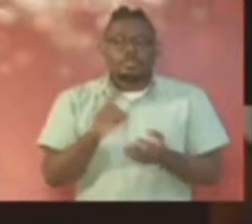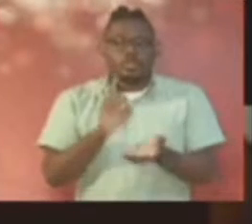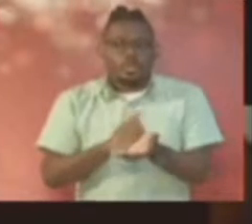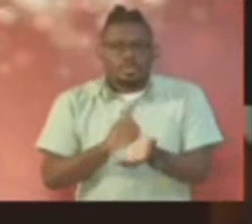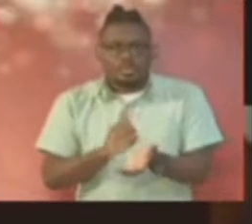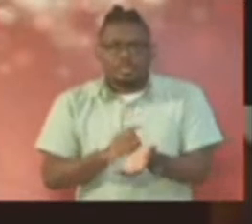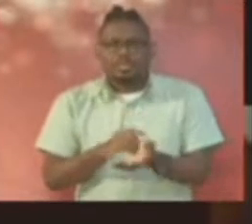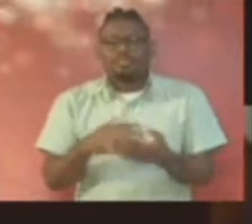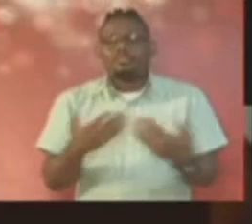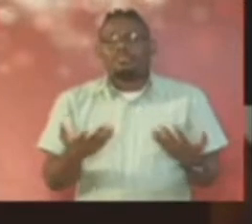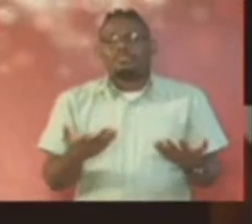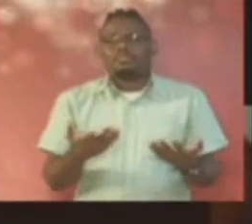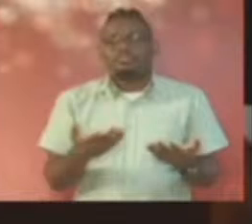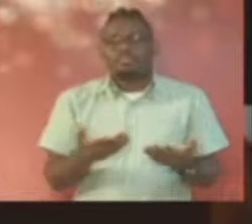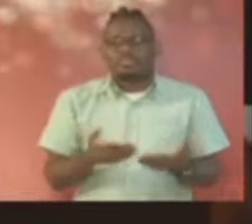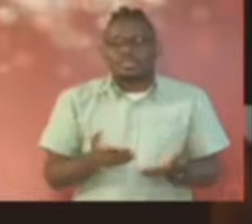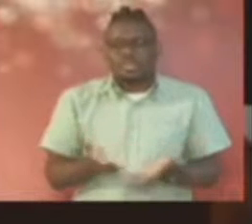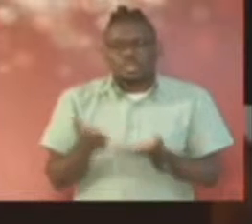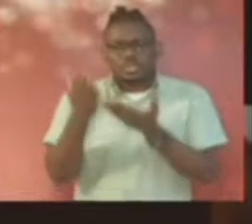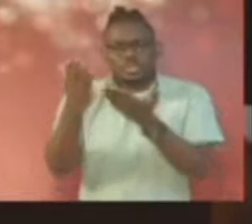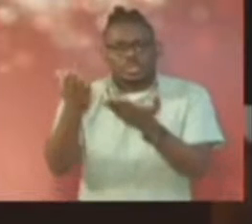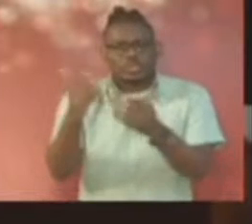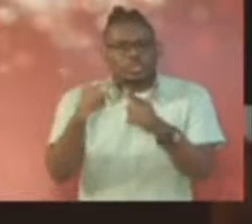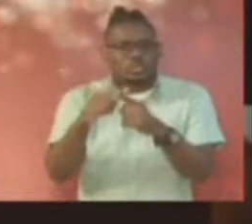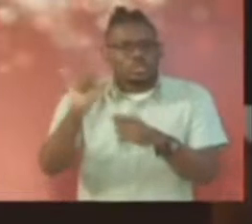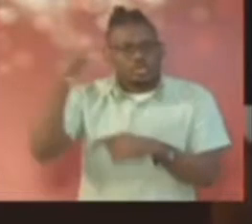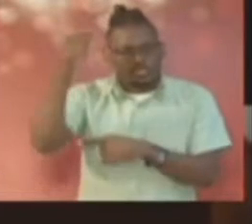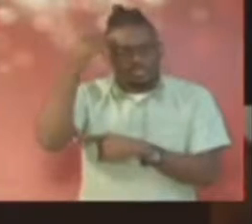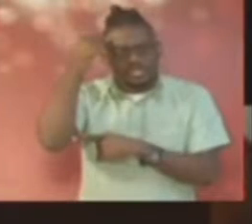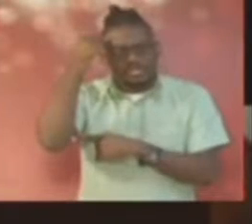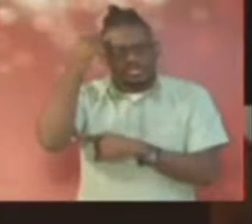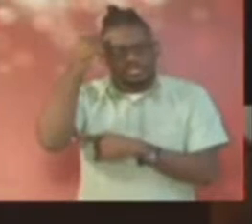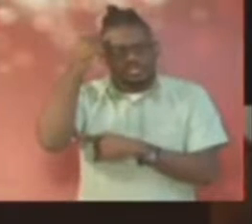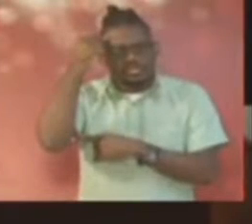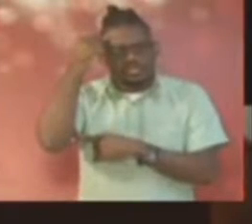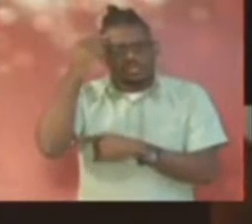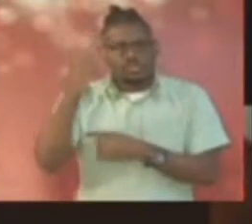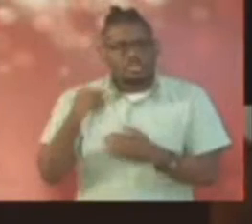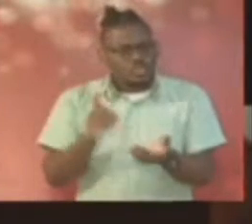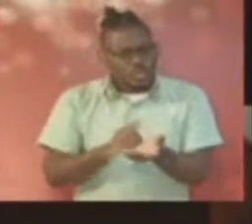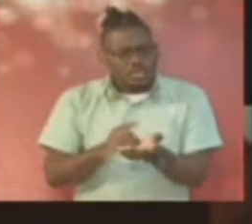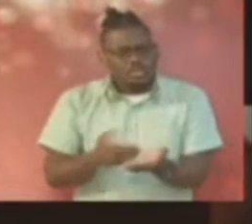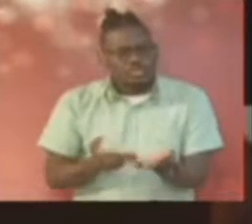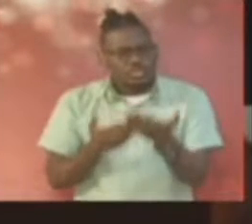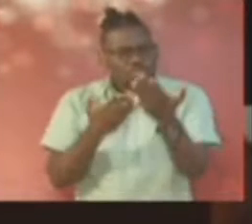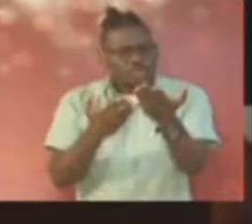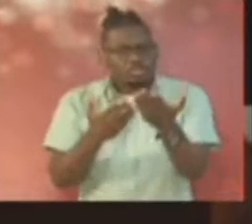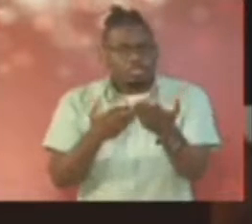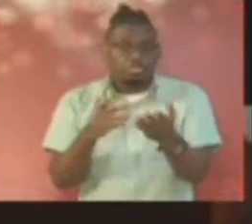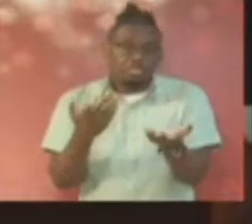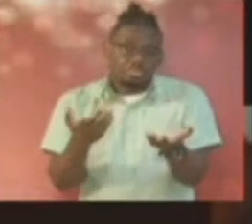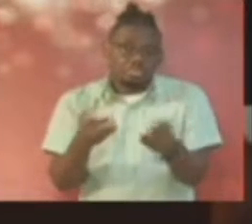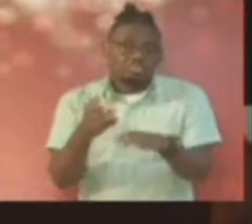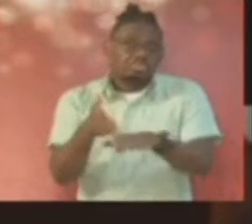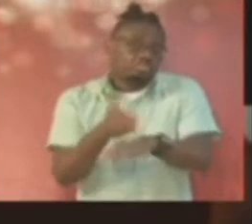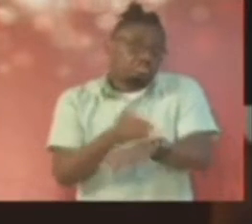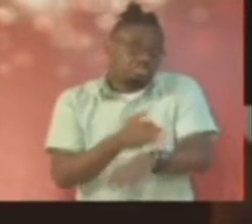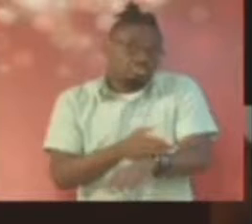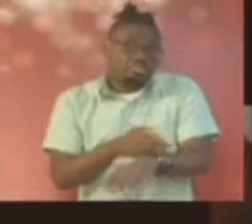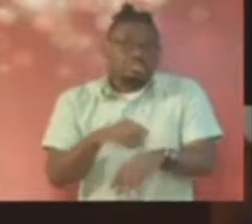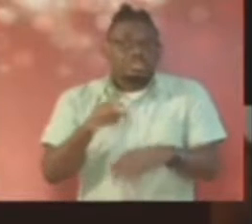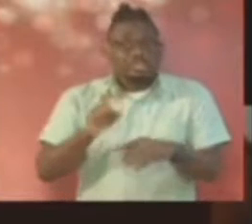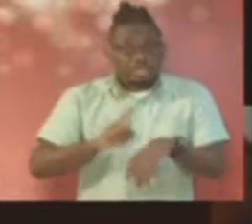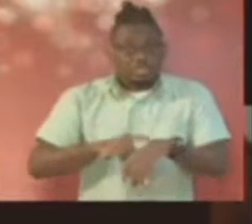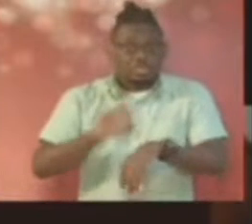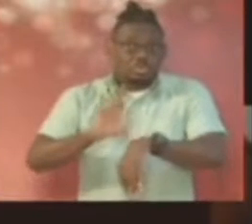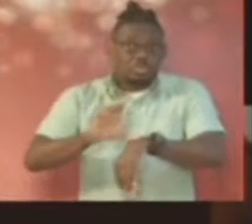political directorate that we can appreciate the time from 1 hour to, let's say, 1.5 hours, 2 hours, in the light of